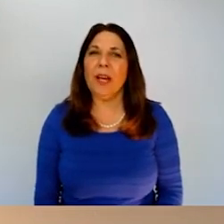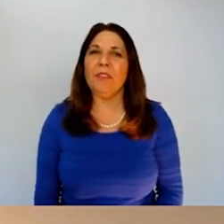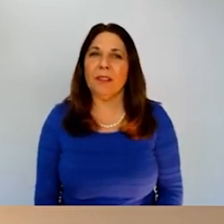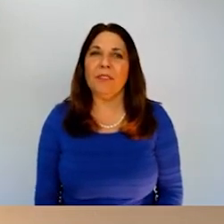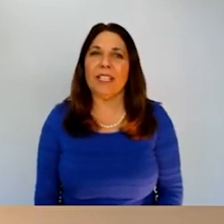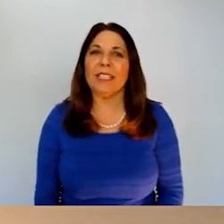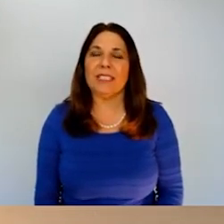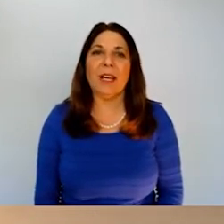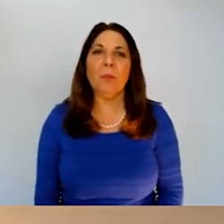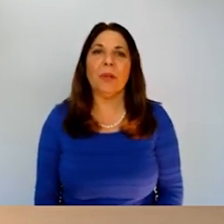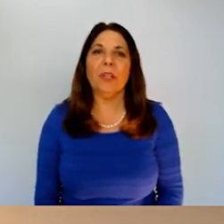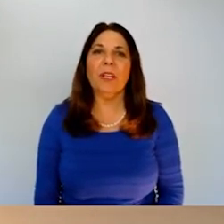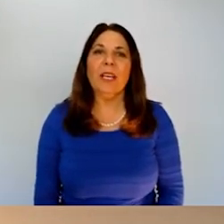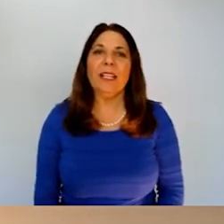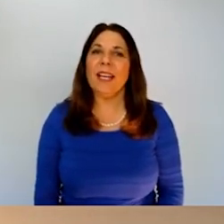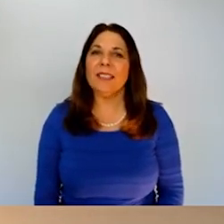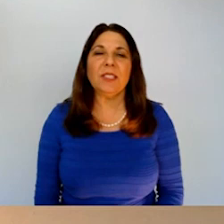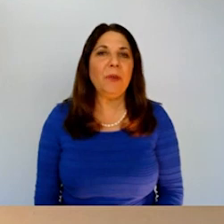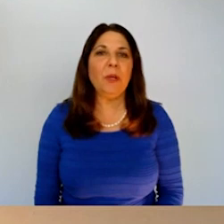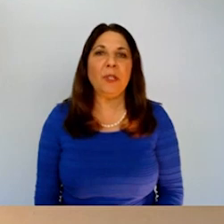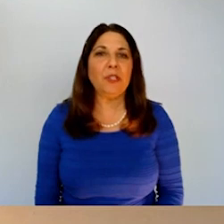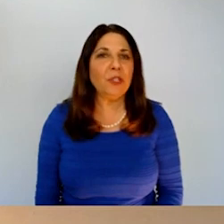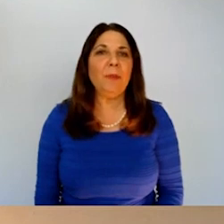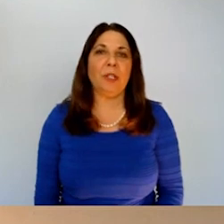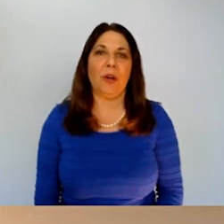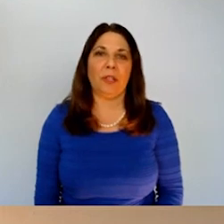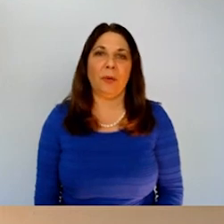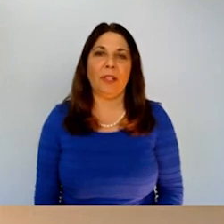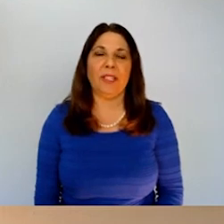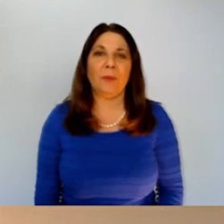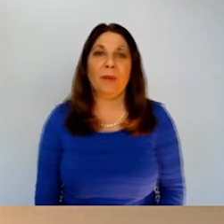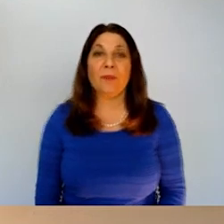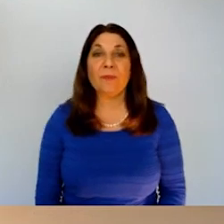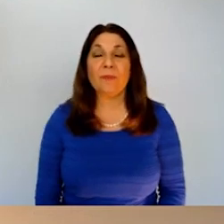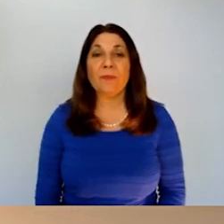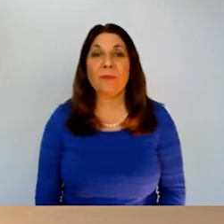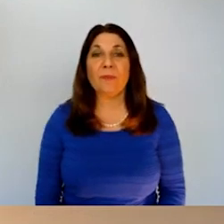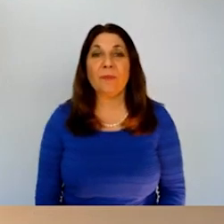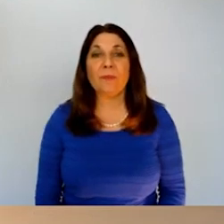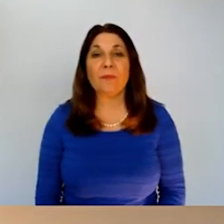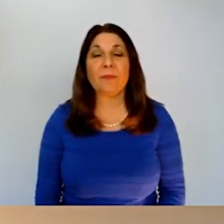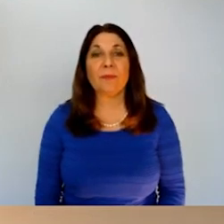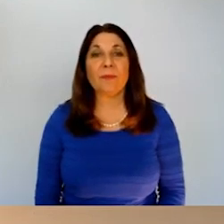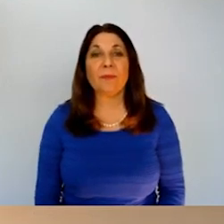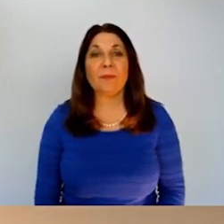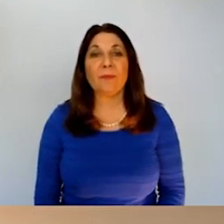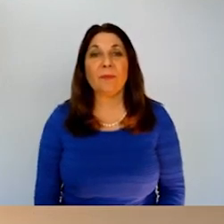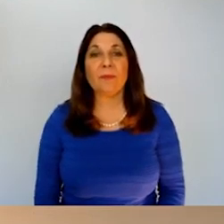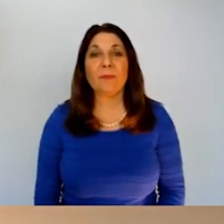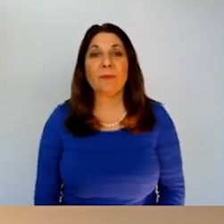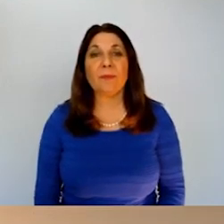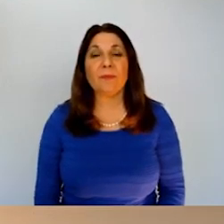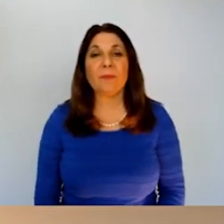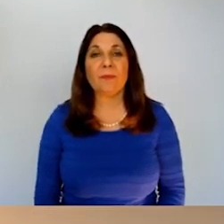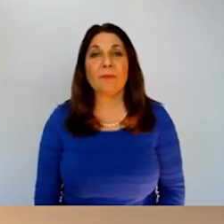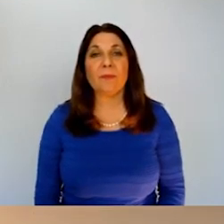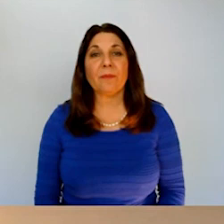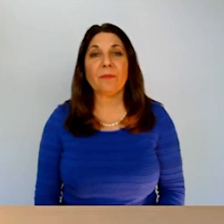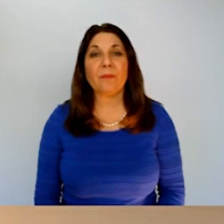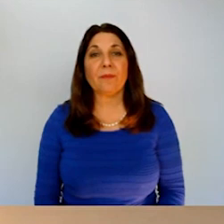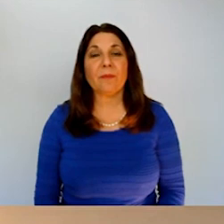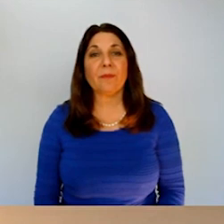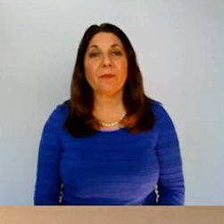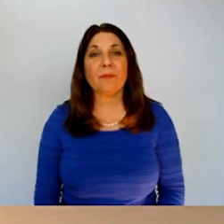you have the living example. Is that something we should be talking to our kids about? Well, in my family, I mean, we learned to invest